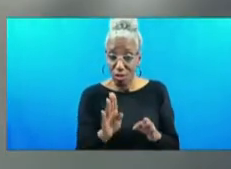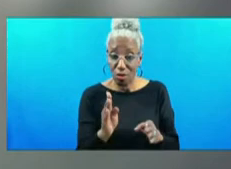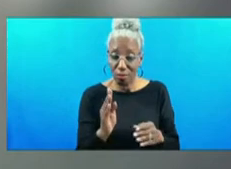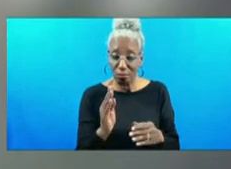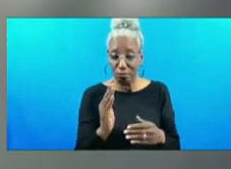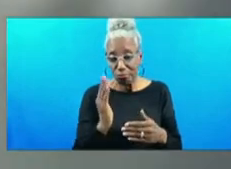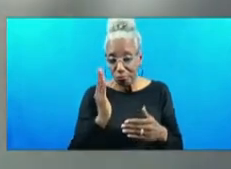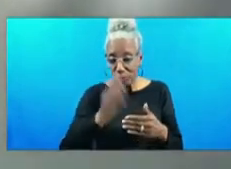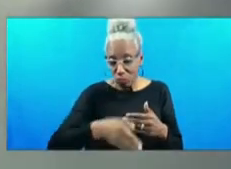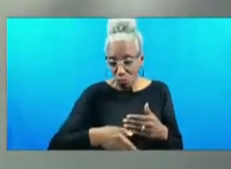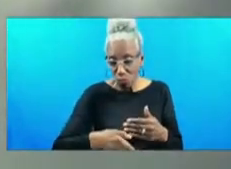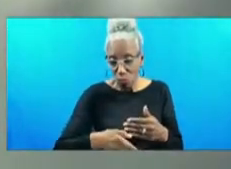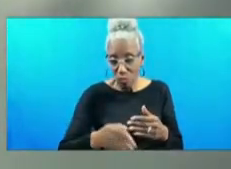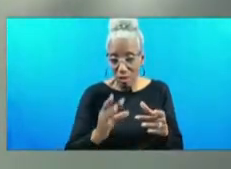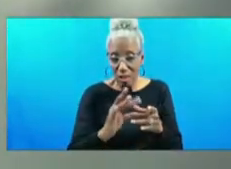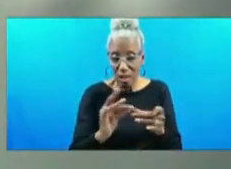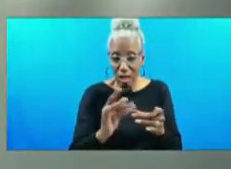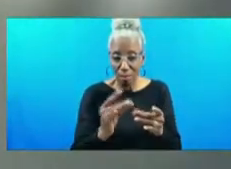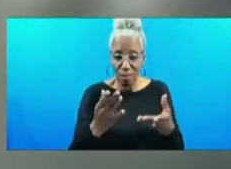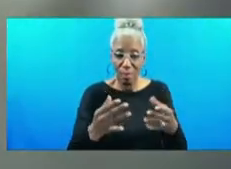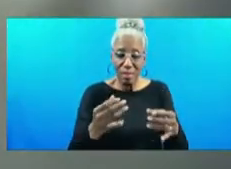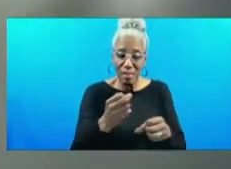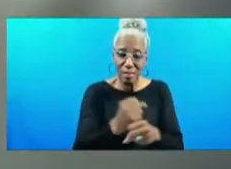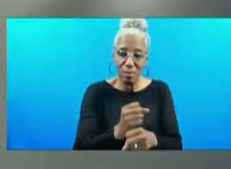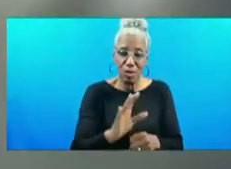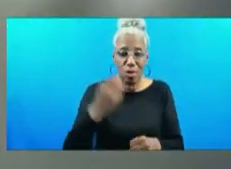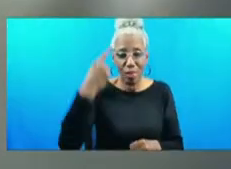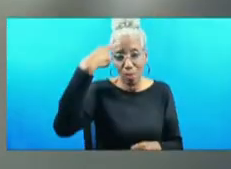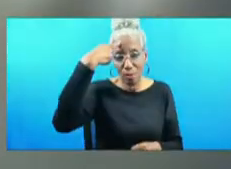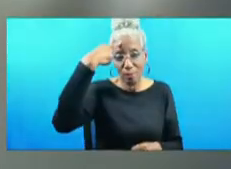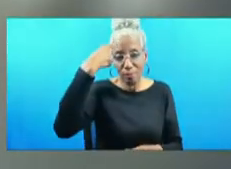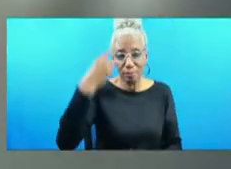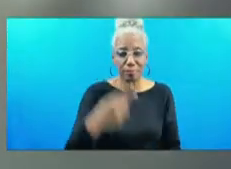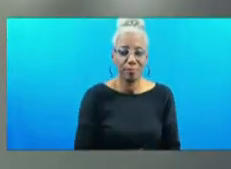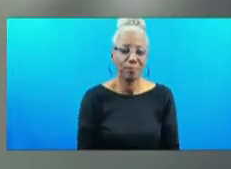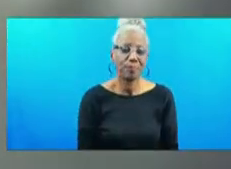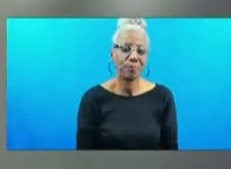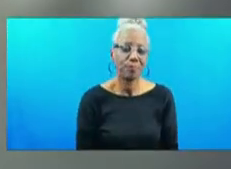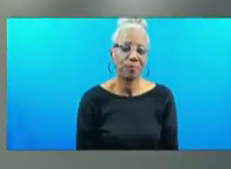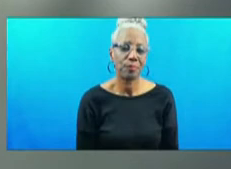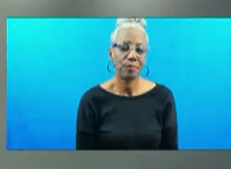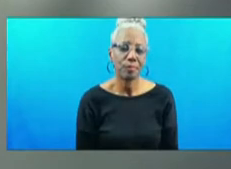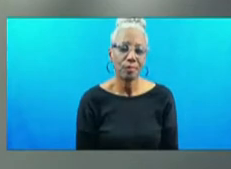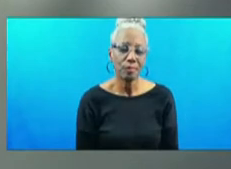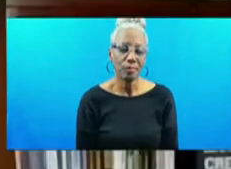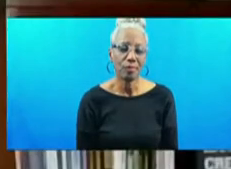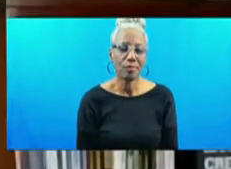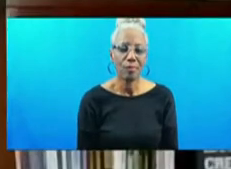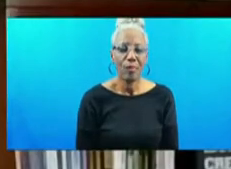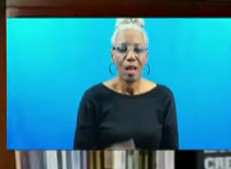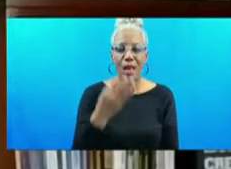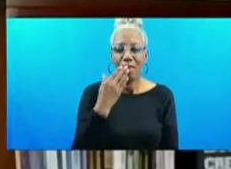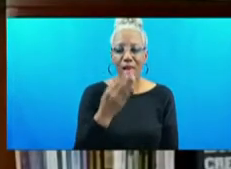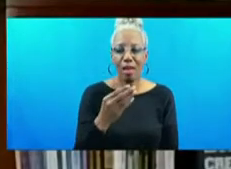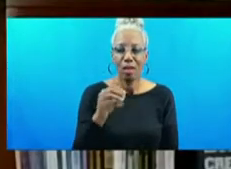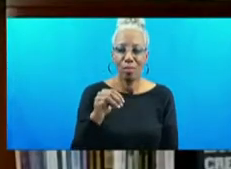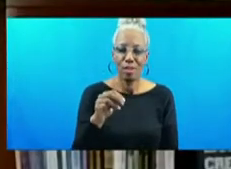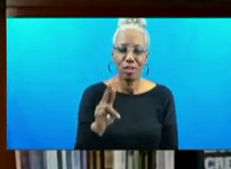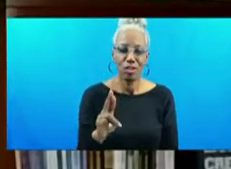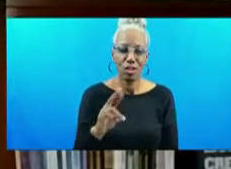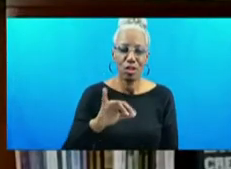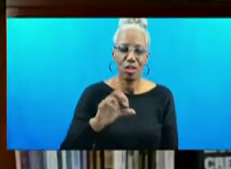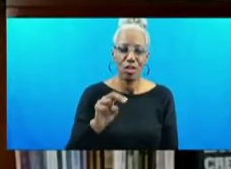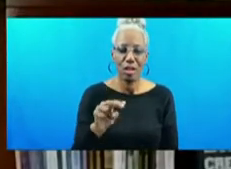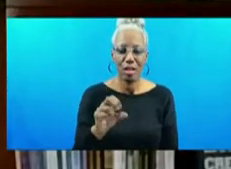summarize your thought. Thank you, Mr. Johns. I'm sitting with what Diego just